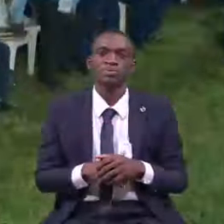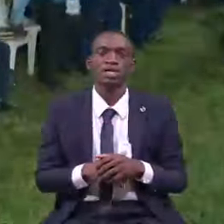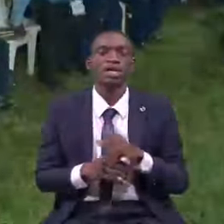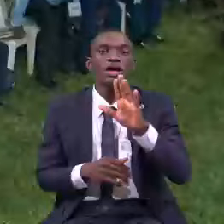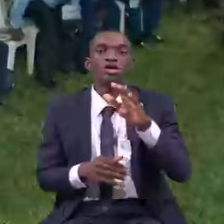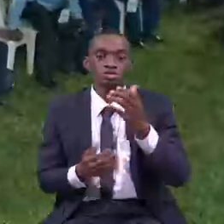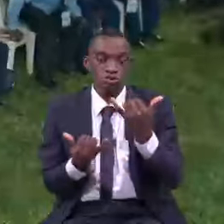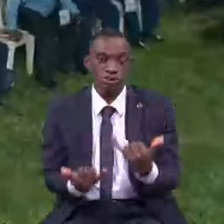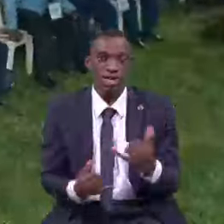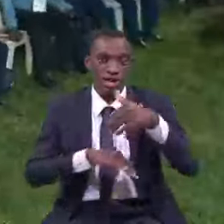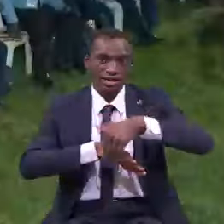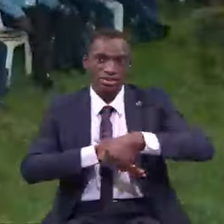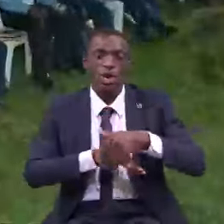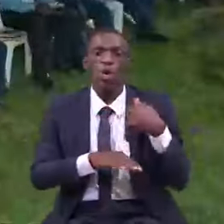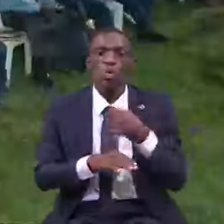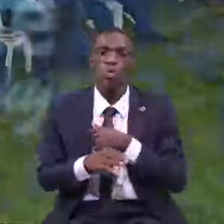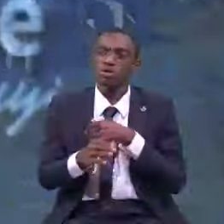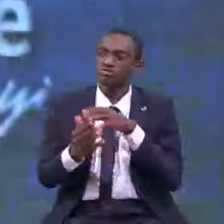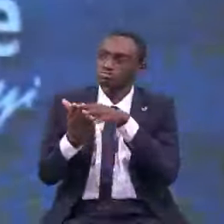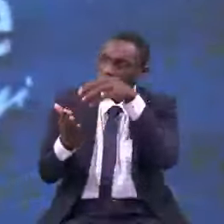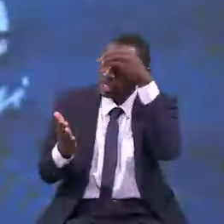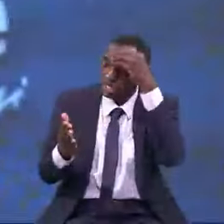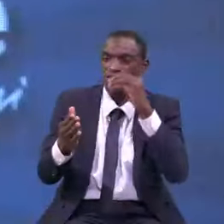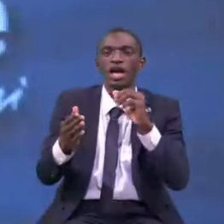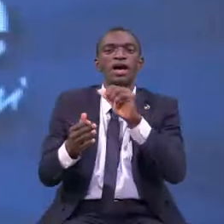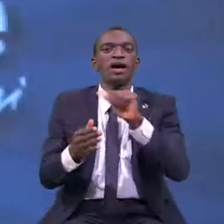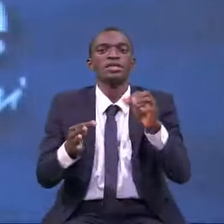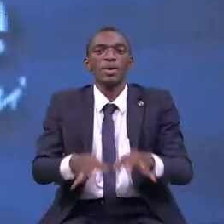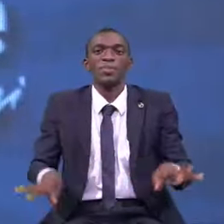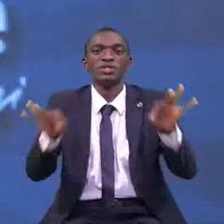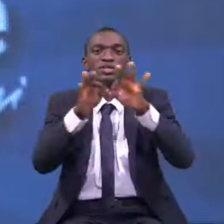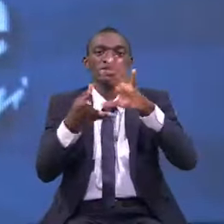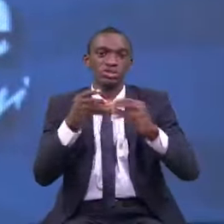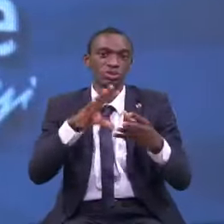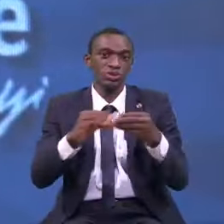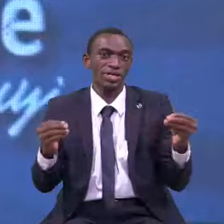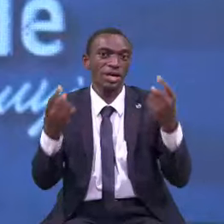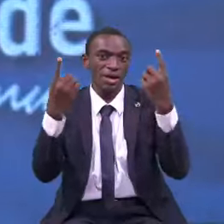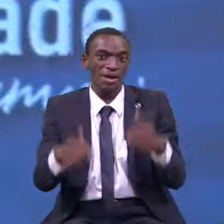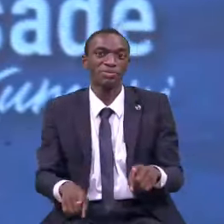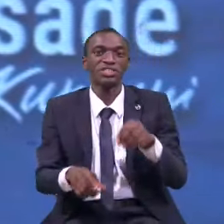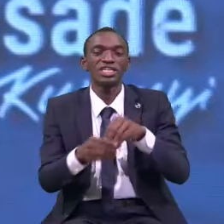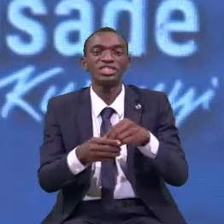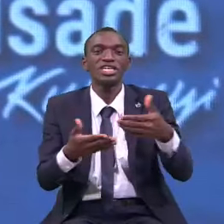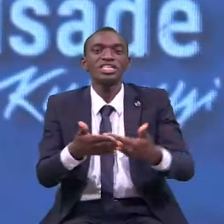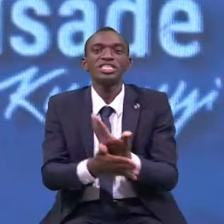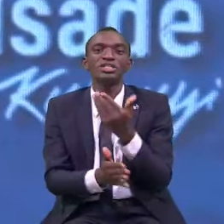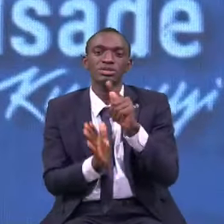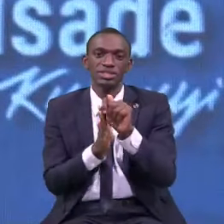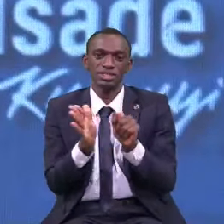Tonight we're looking at an important story event in the New Testament.